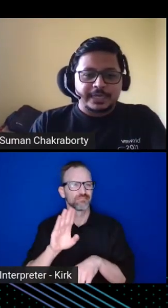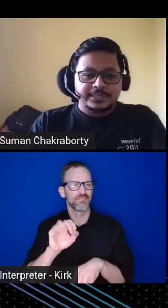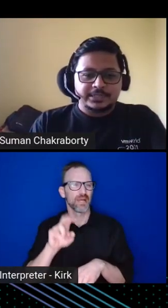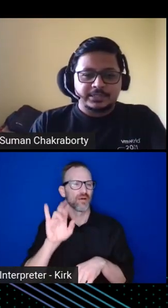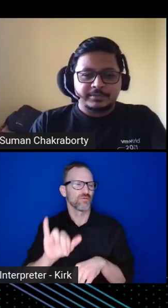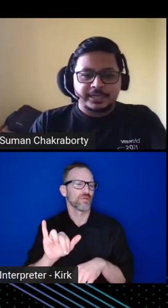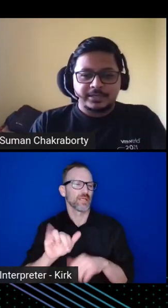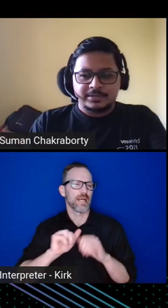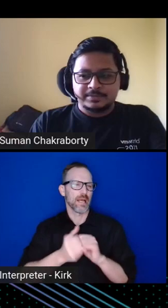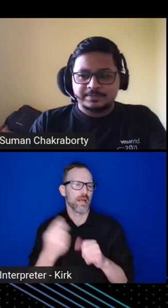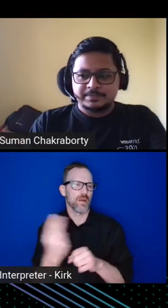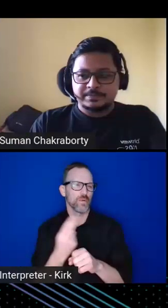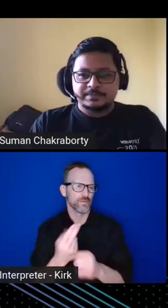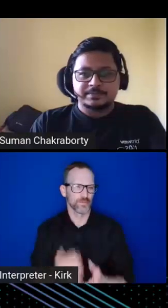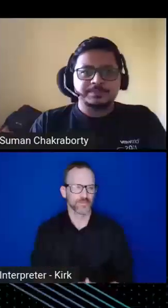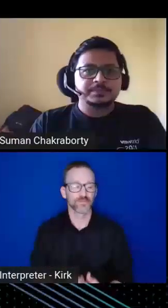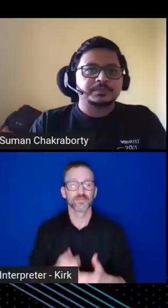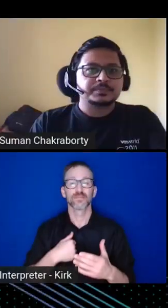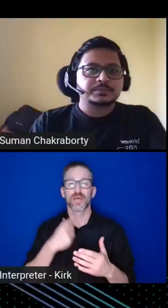open my terminal.